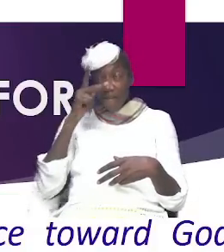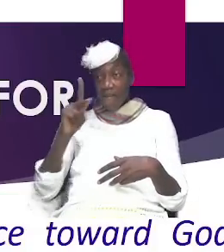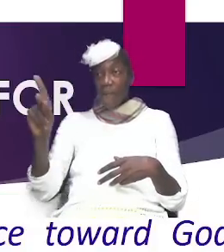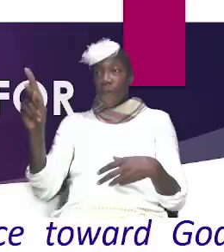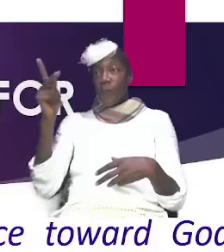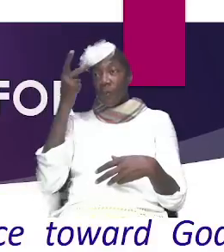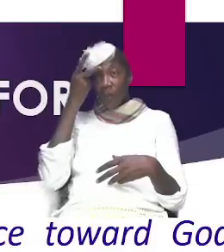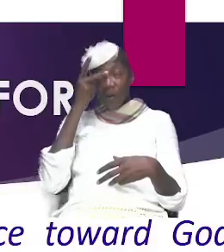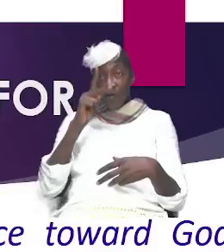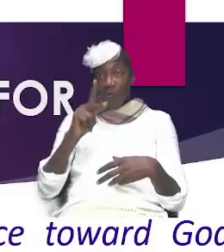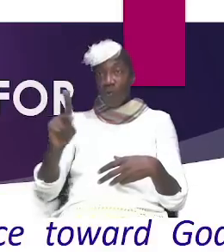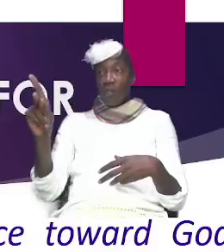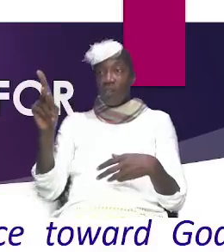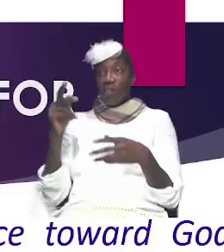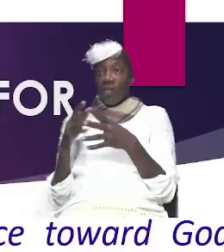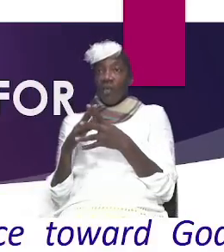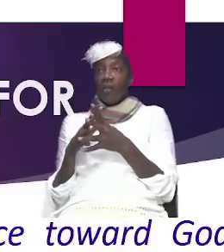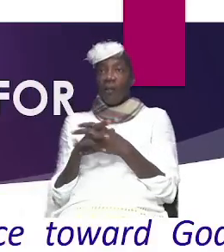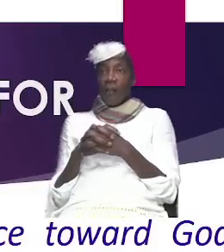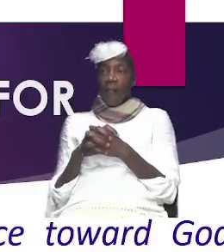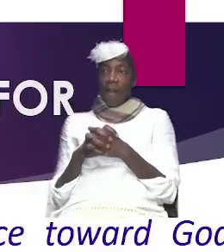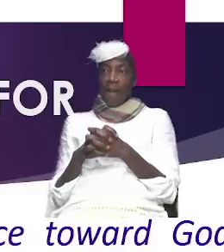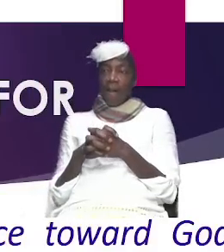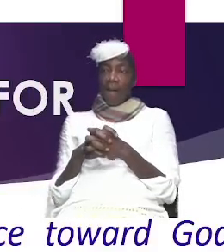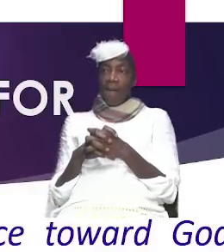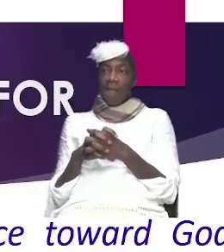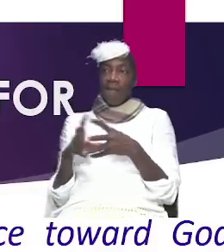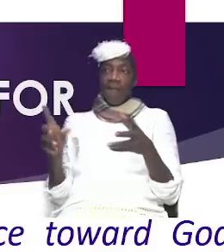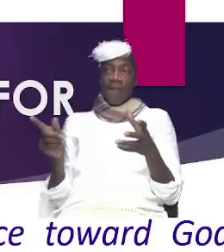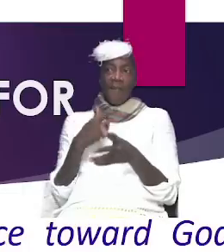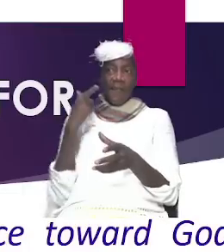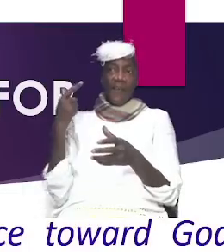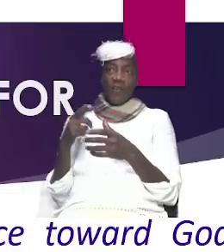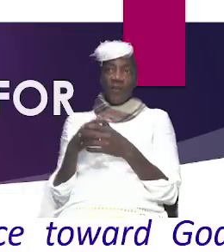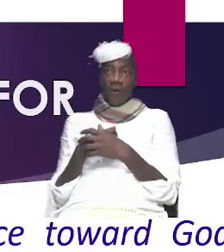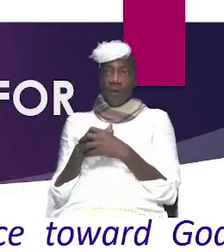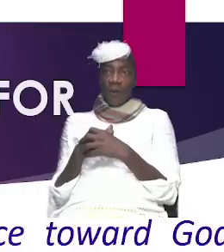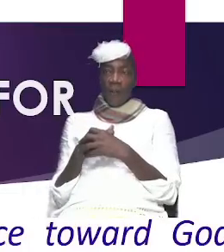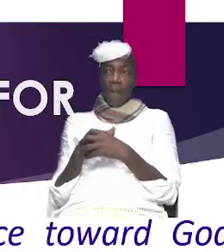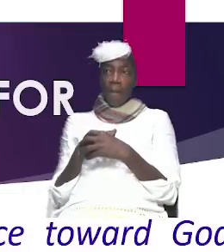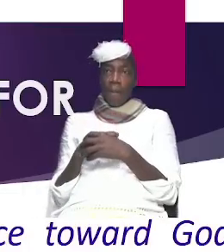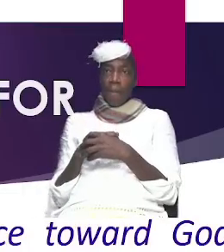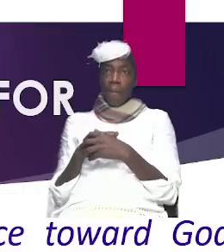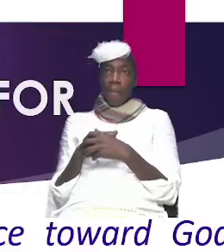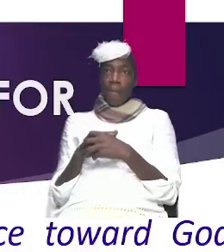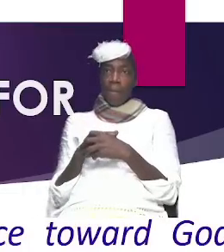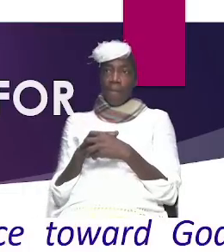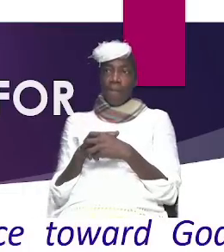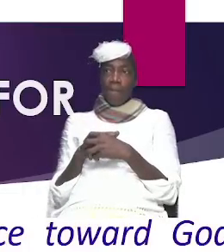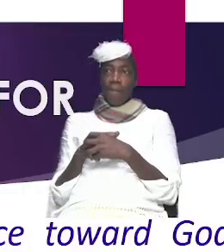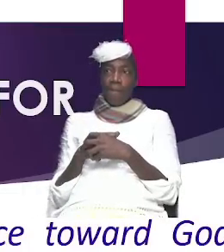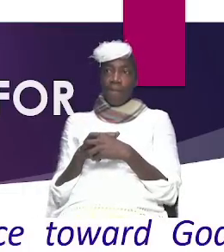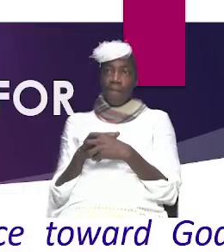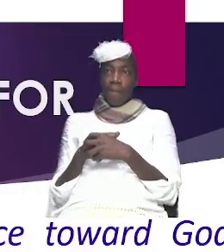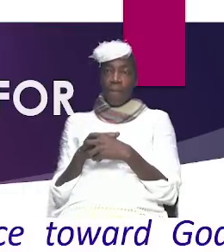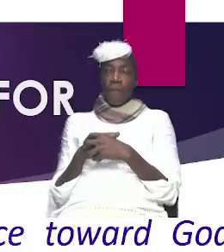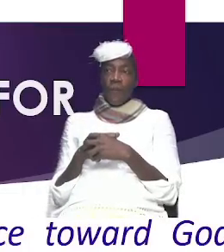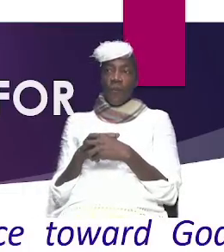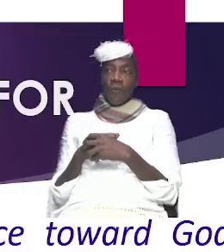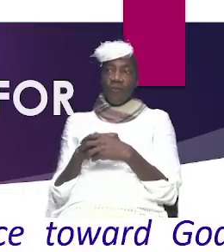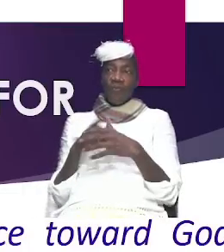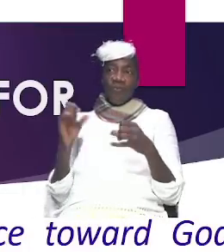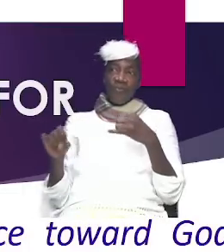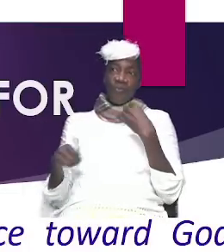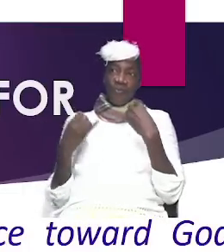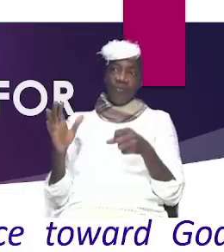is watching. So we have looked at the first one from the list that I have. Joyful acceptance